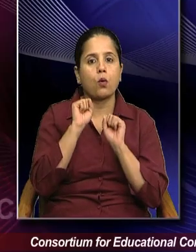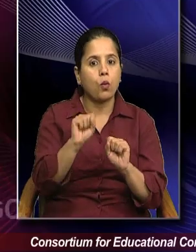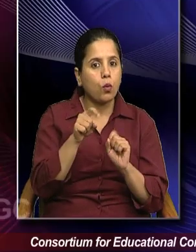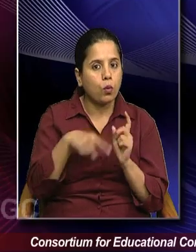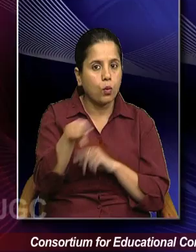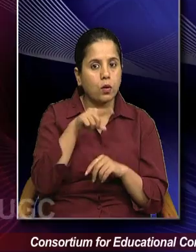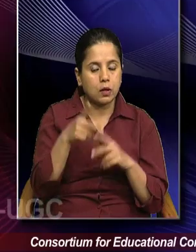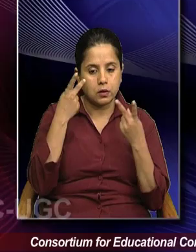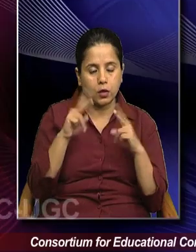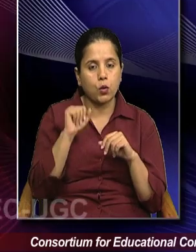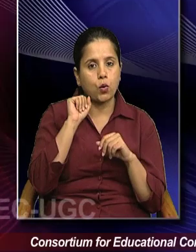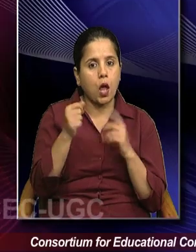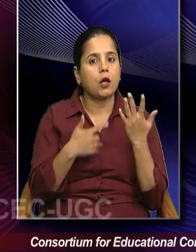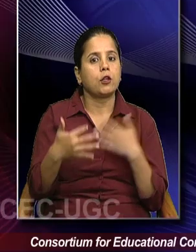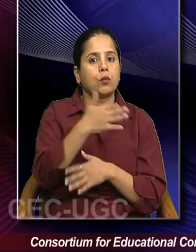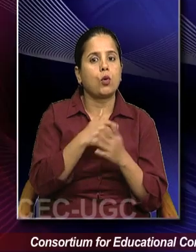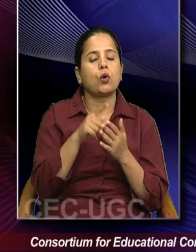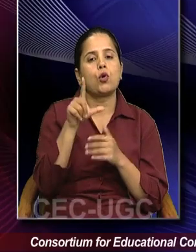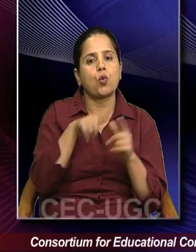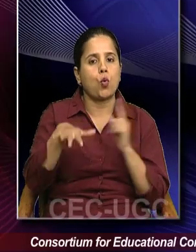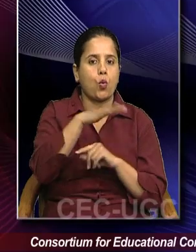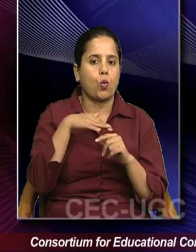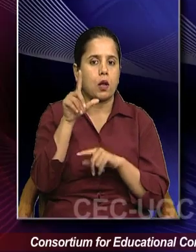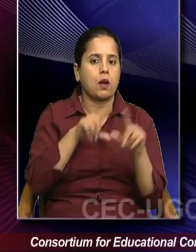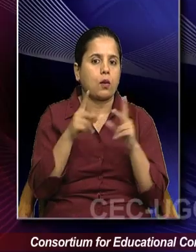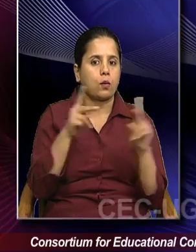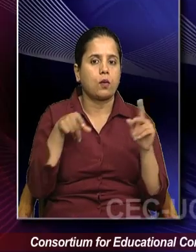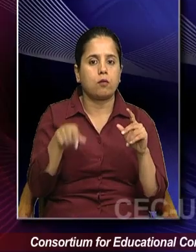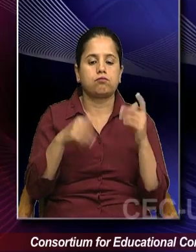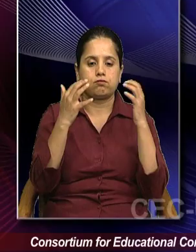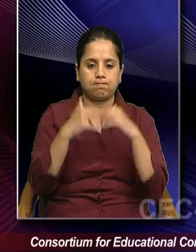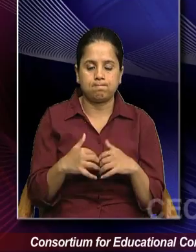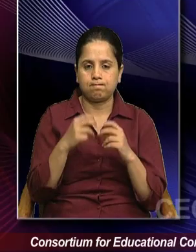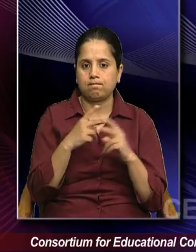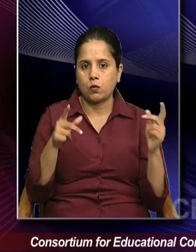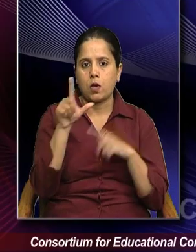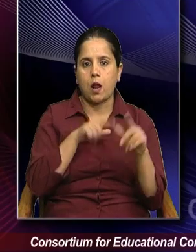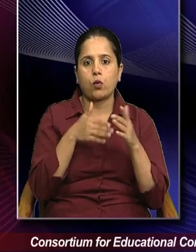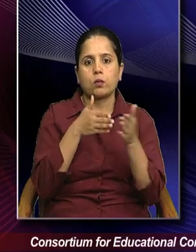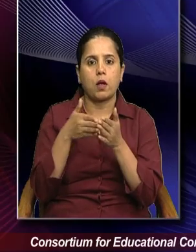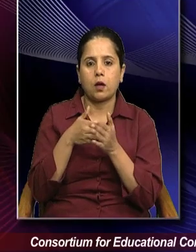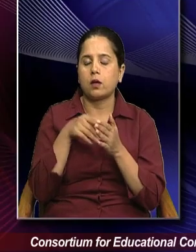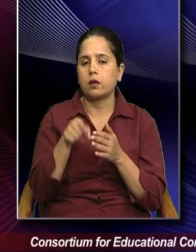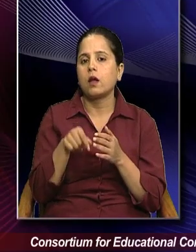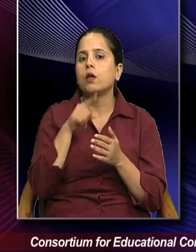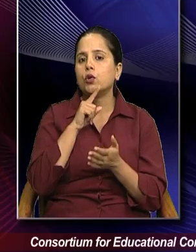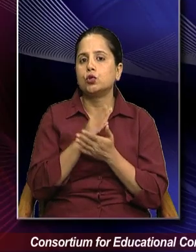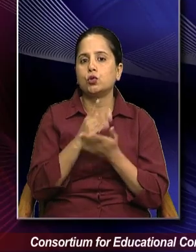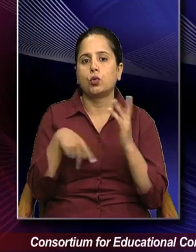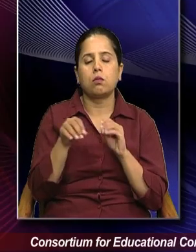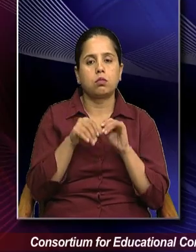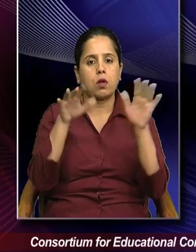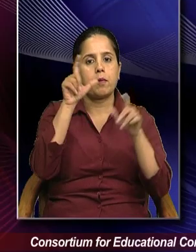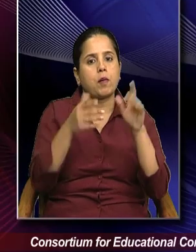consider translating your report into regional languages. This breaks down the language barrier and ensures the information reaches a